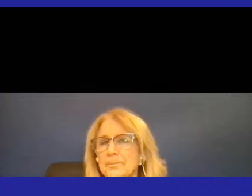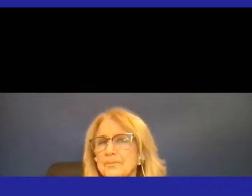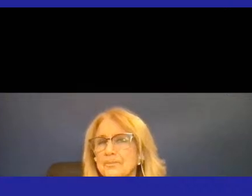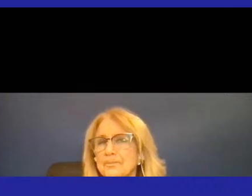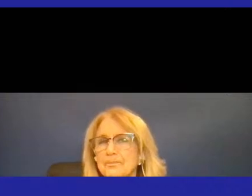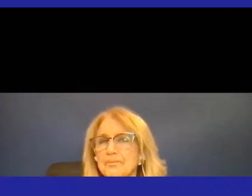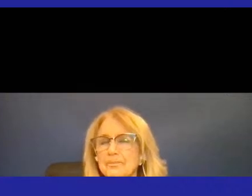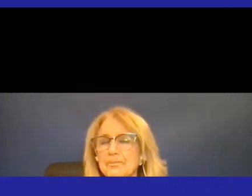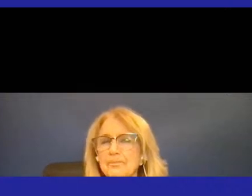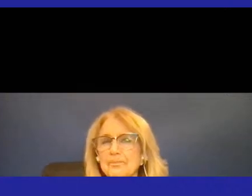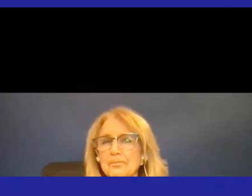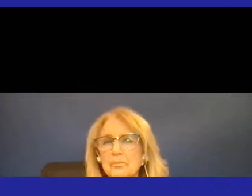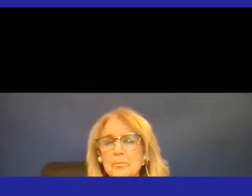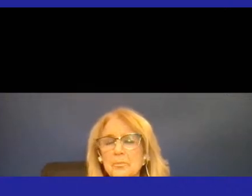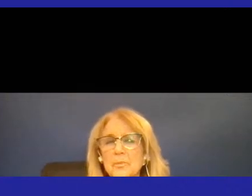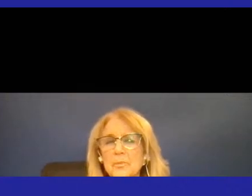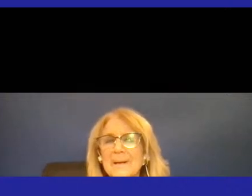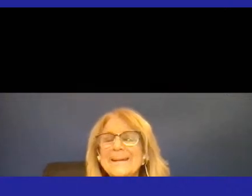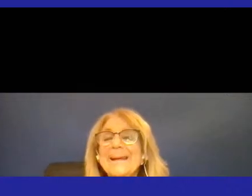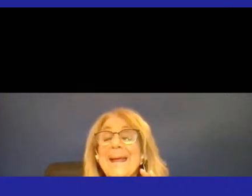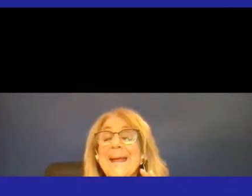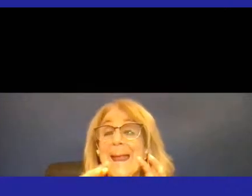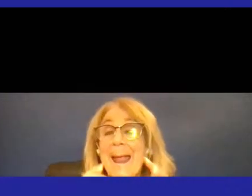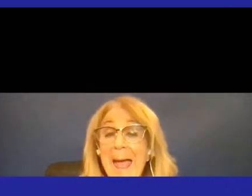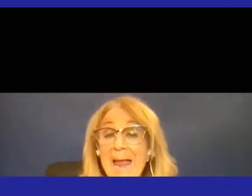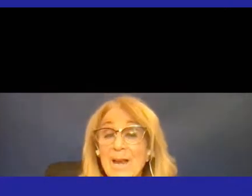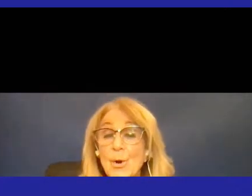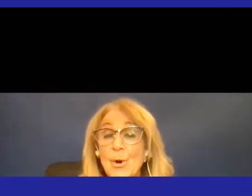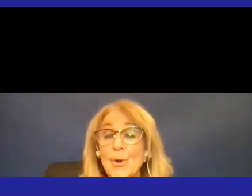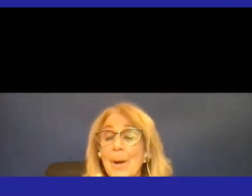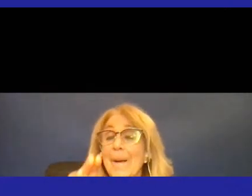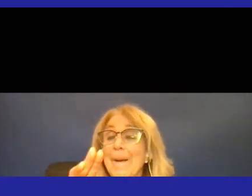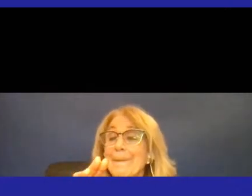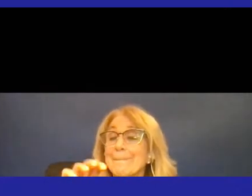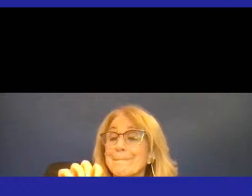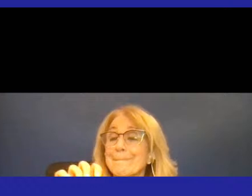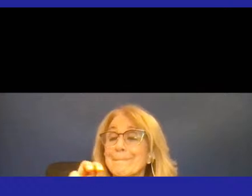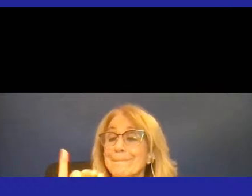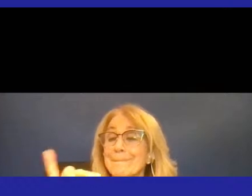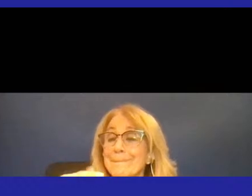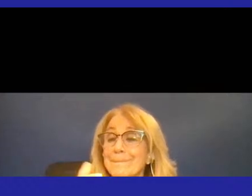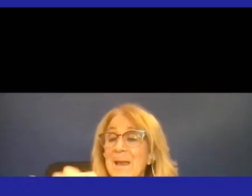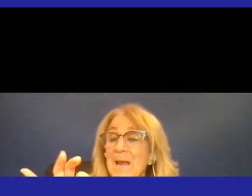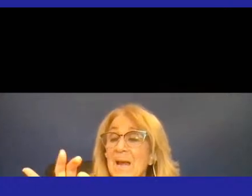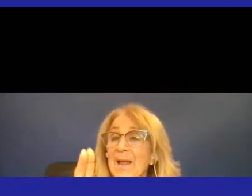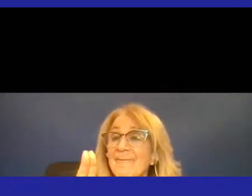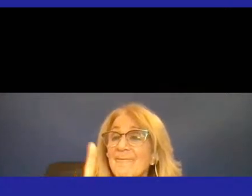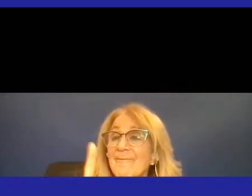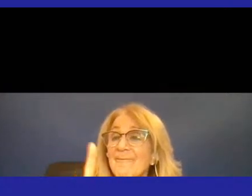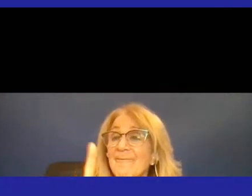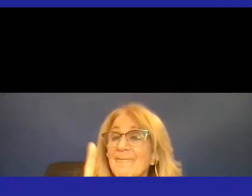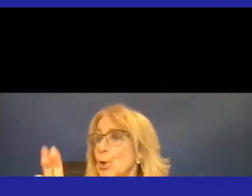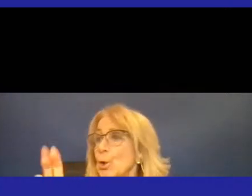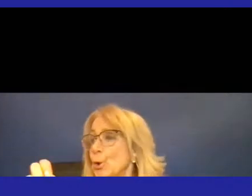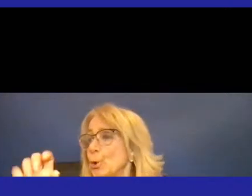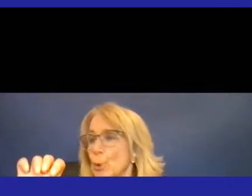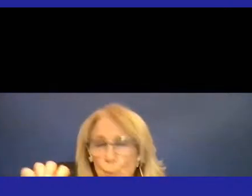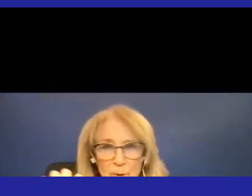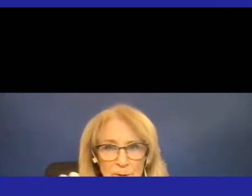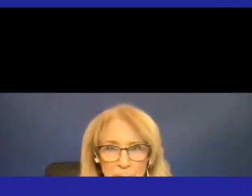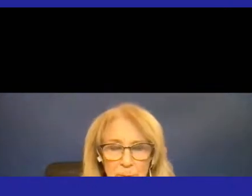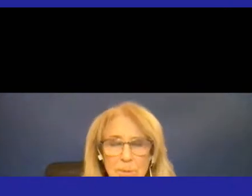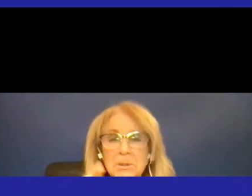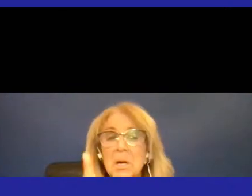right? That the category should be meaningful use. yeah, And then we all have meaningful use. So say, I check